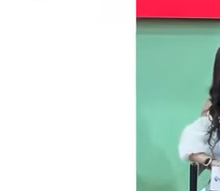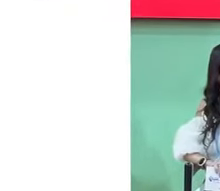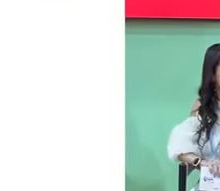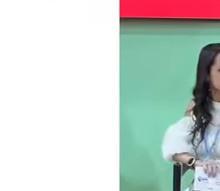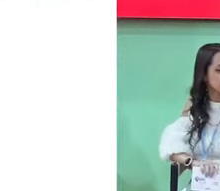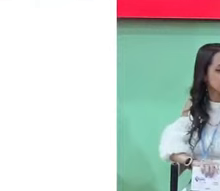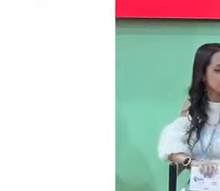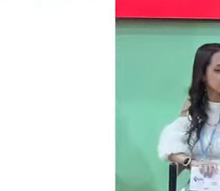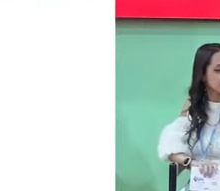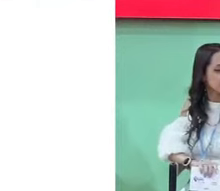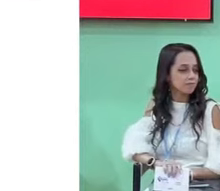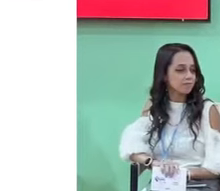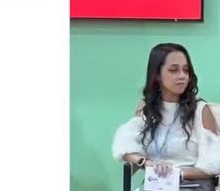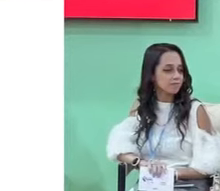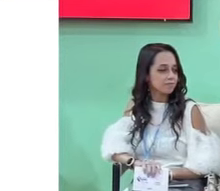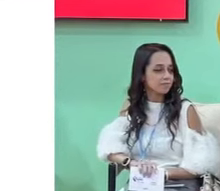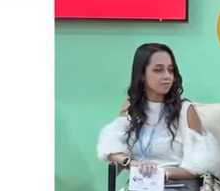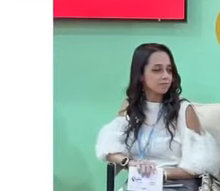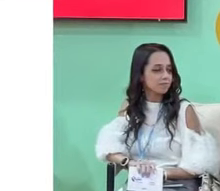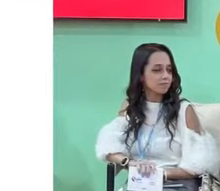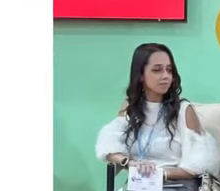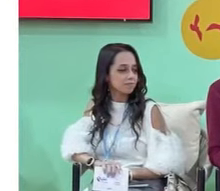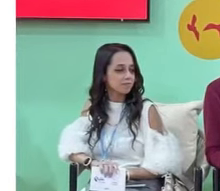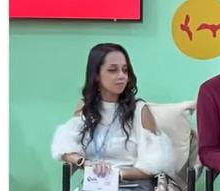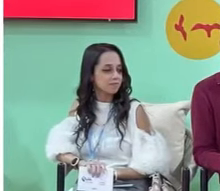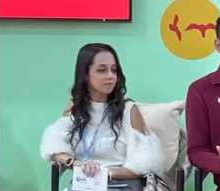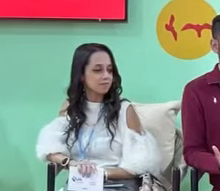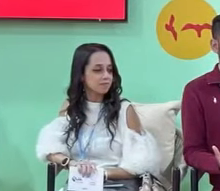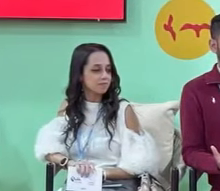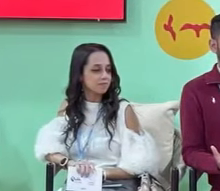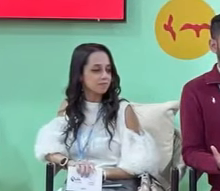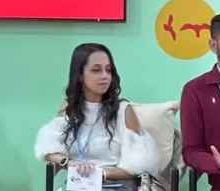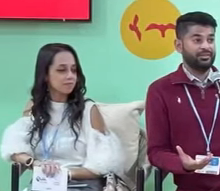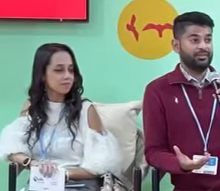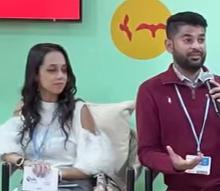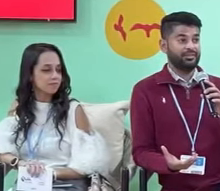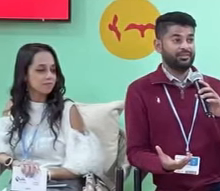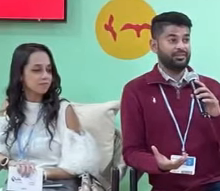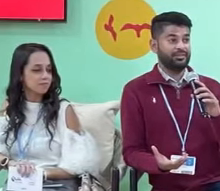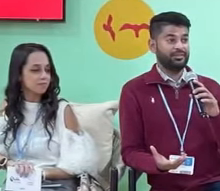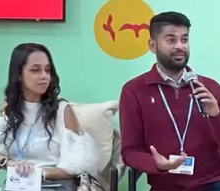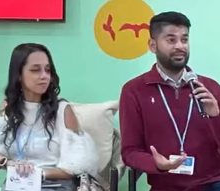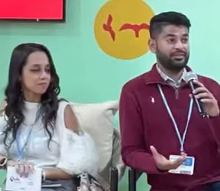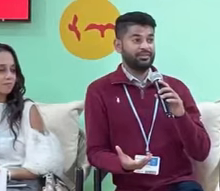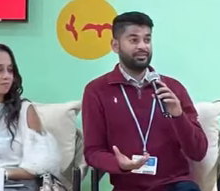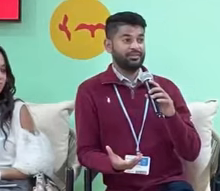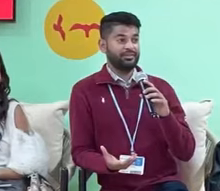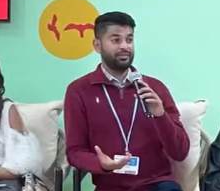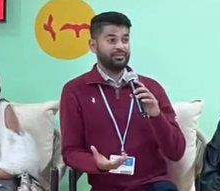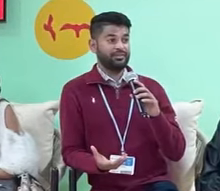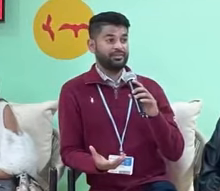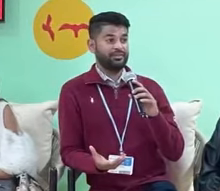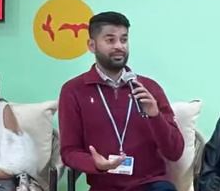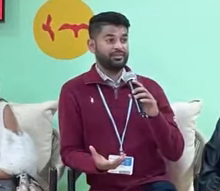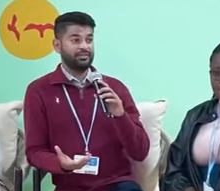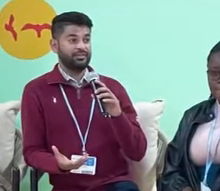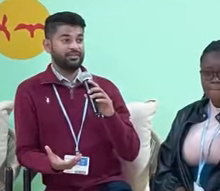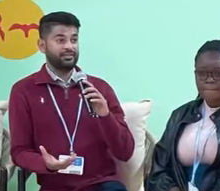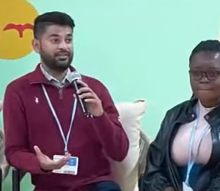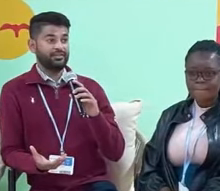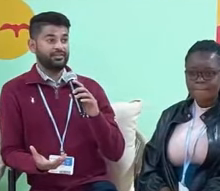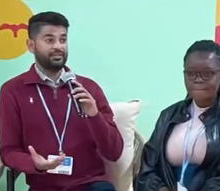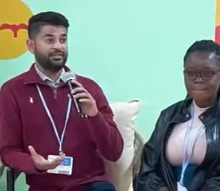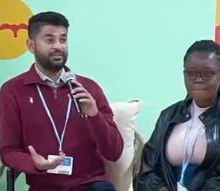impacts, threatening our very existence with rising sea levels, extreme weather events, and hotter temperatures. I'll keep using my voice and stories